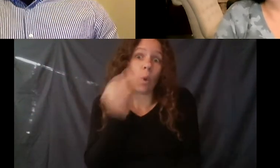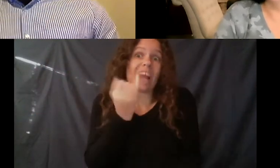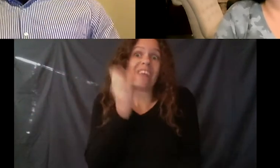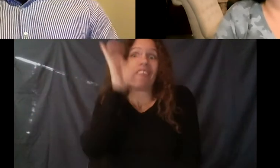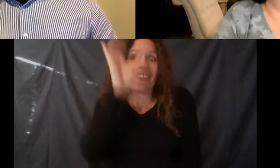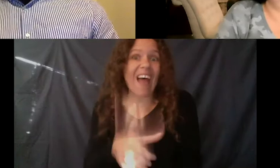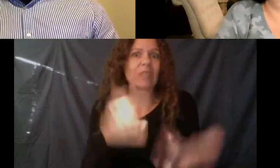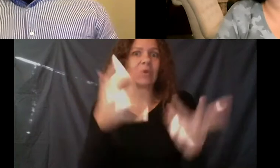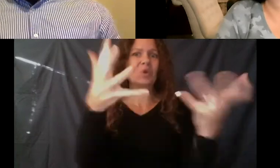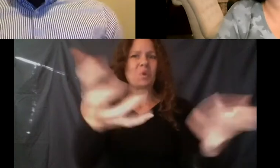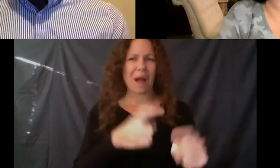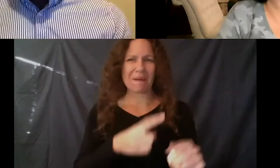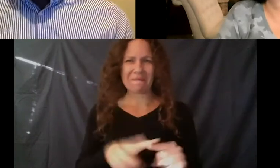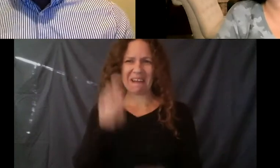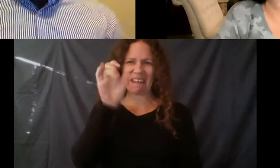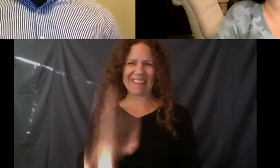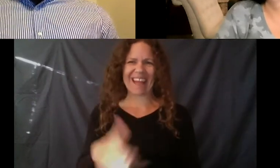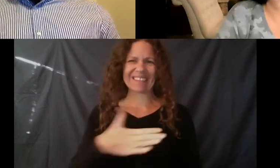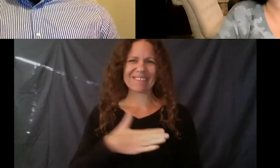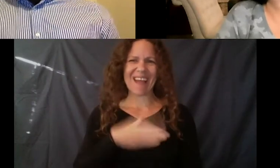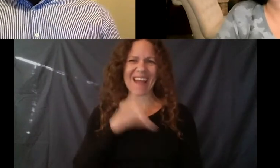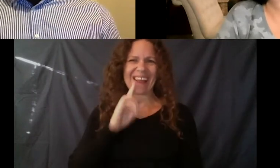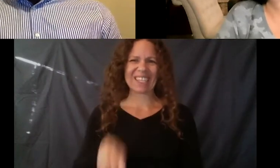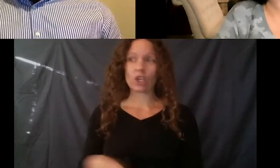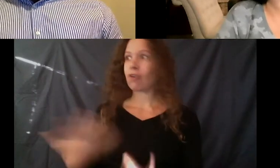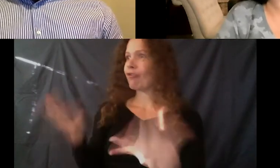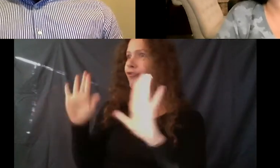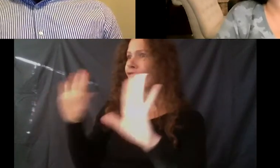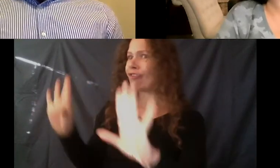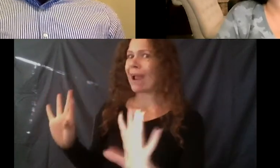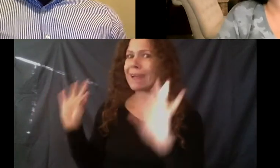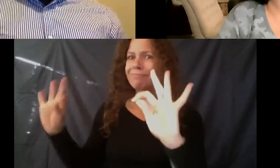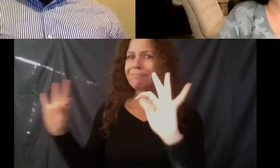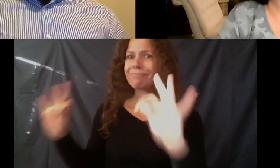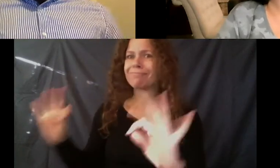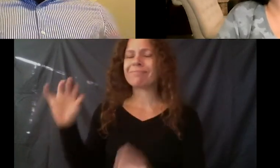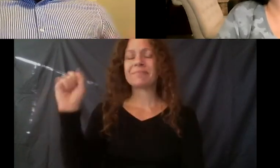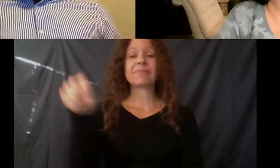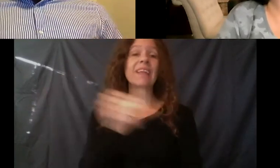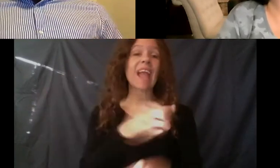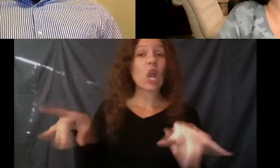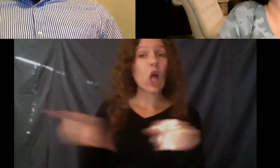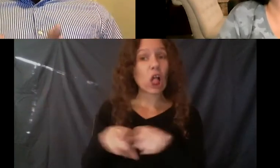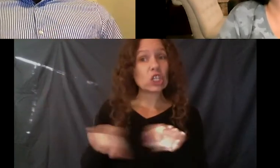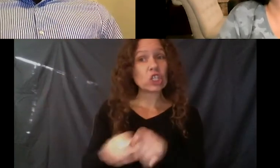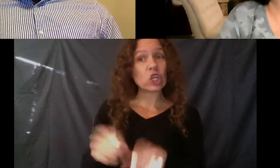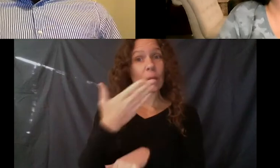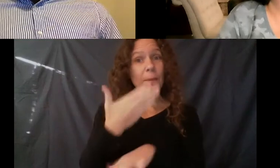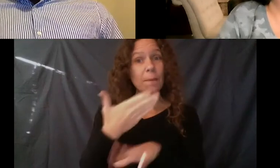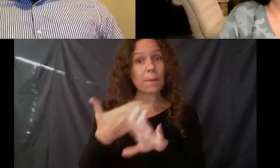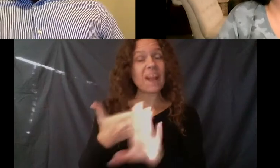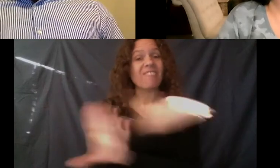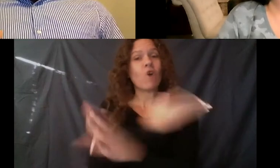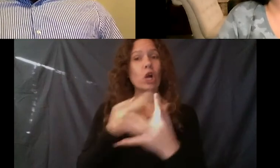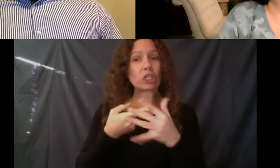but that's what I got. Yeah, that was great. That was great. And before we get into our conversation, I want to let everyone know that there will be time